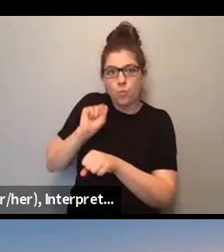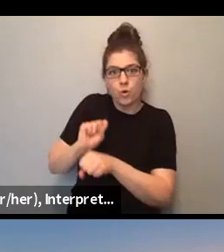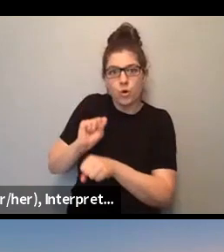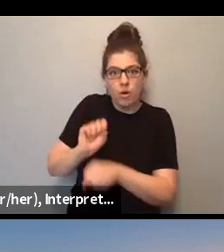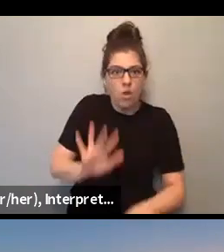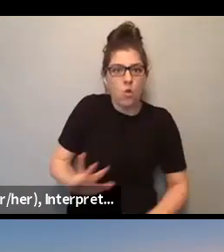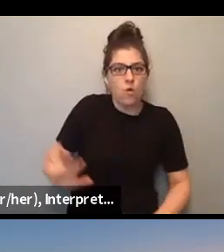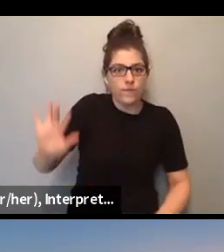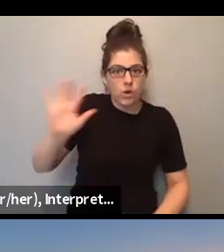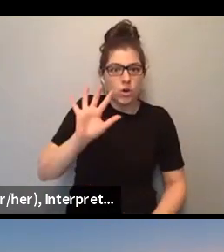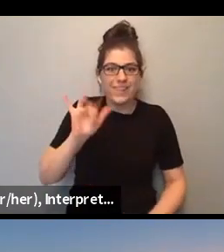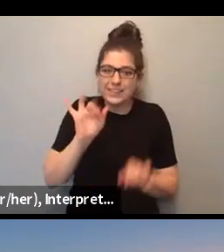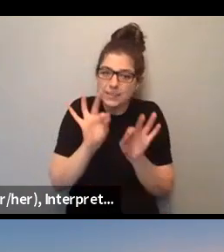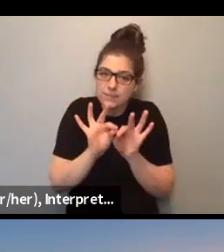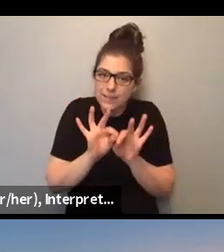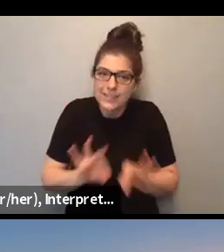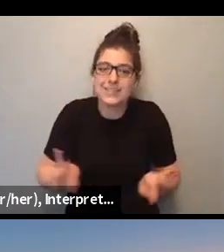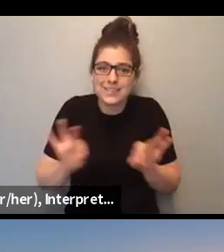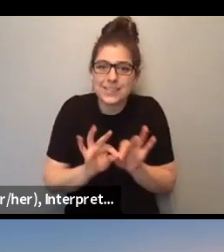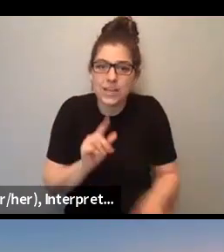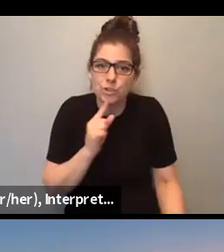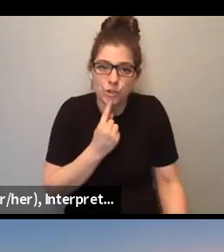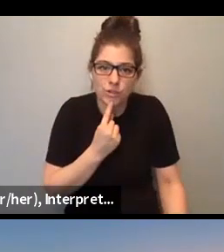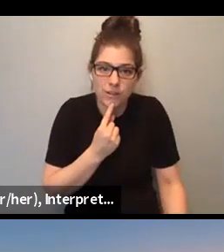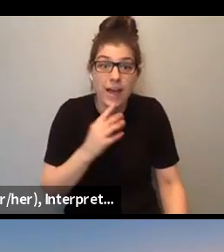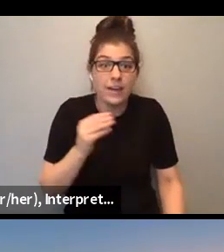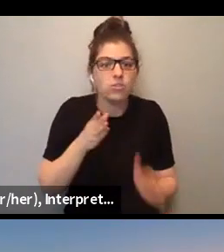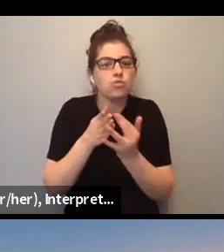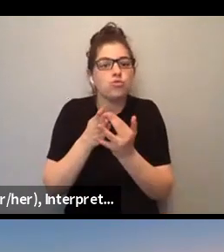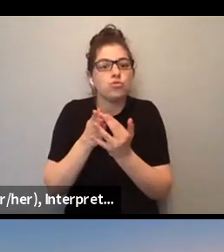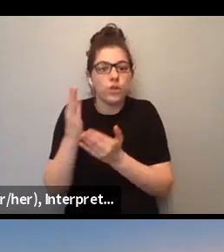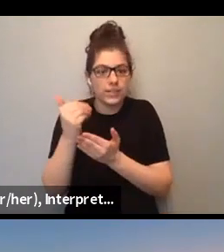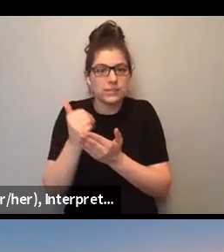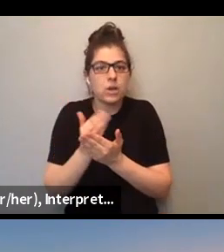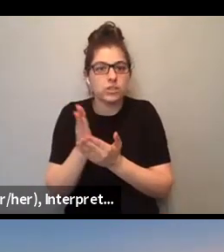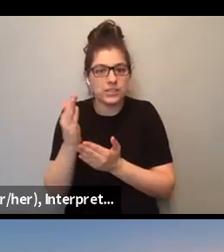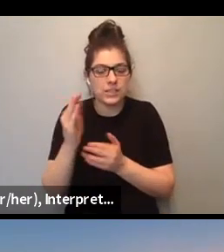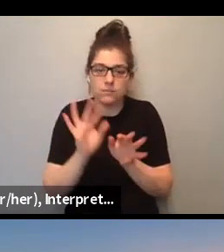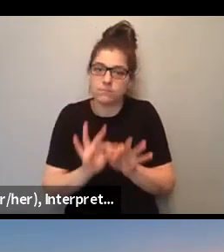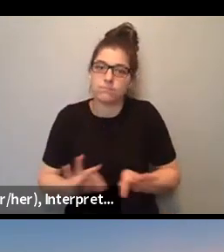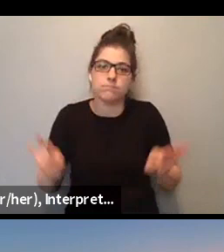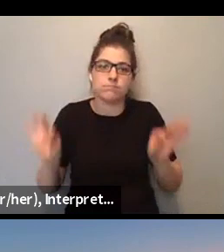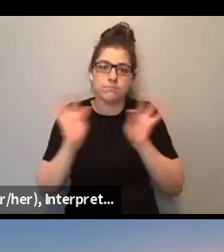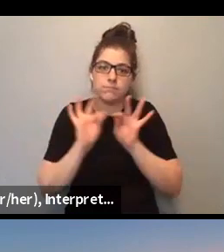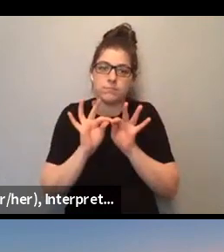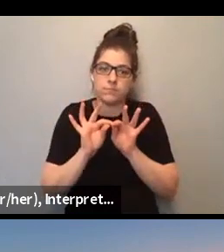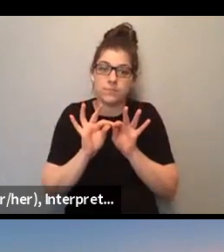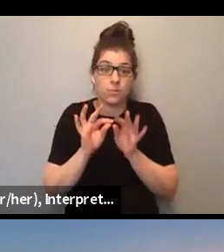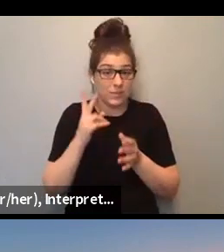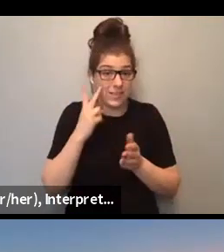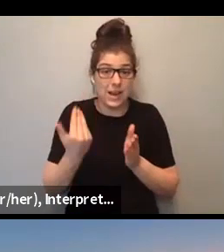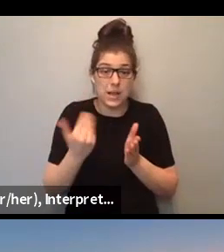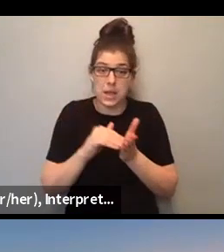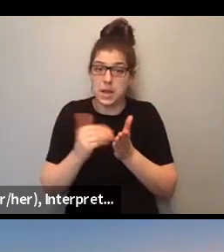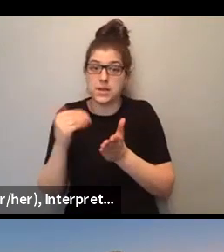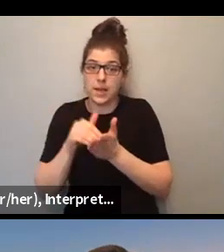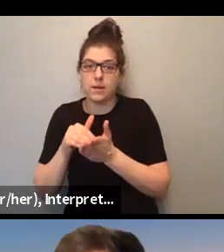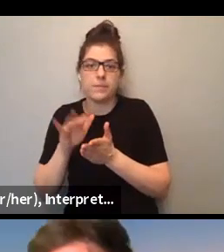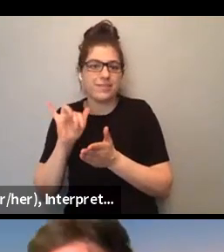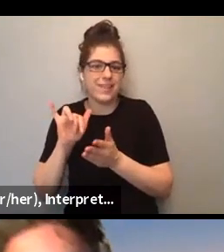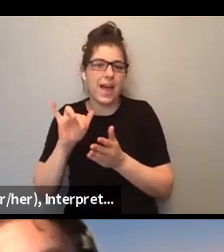is essential. And transparency has been said again and again, but it is number